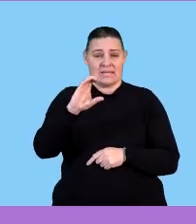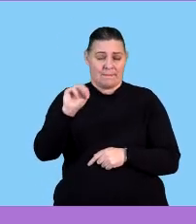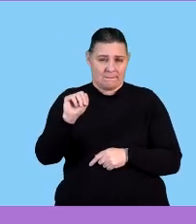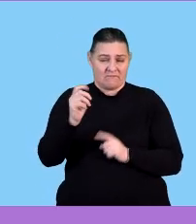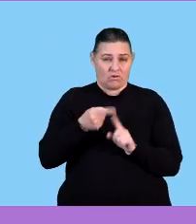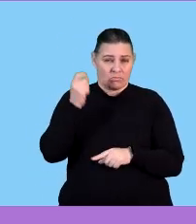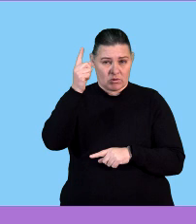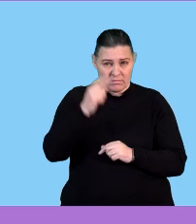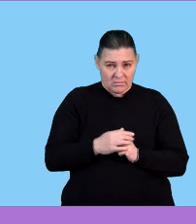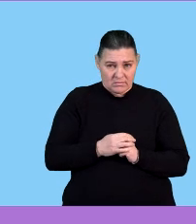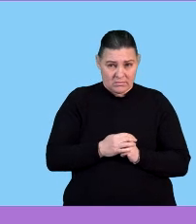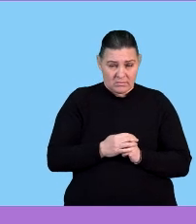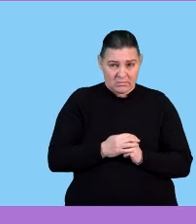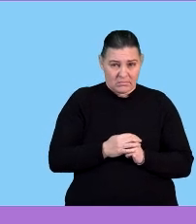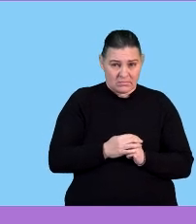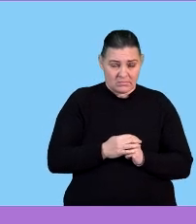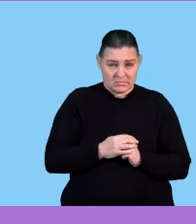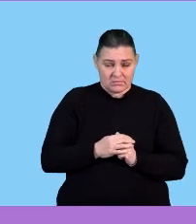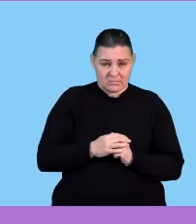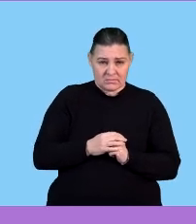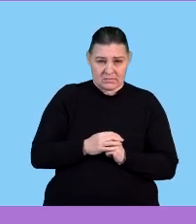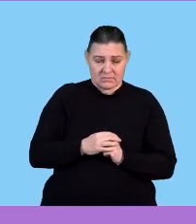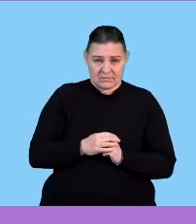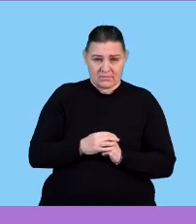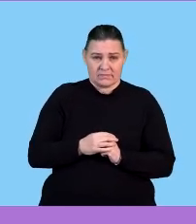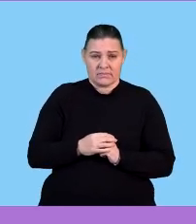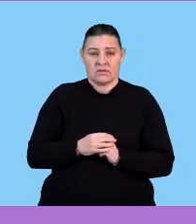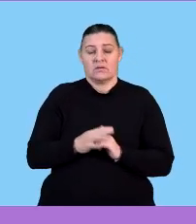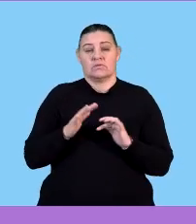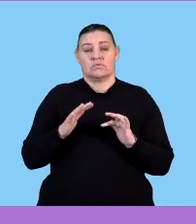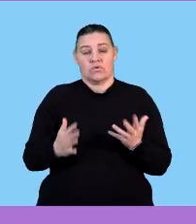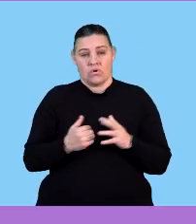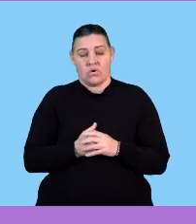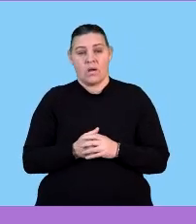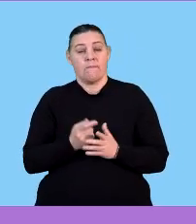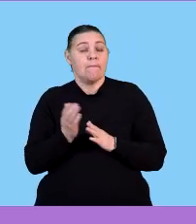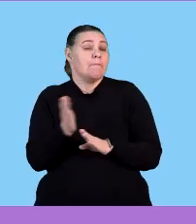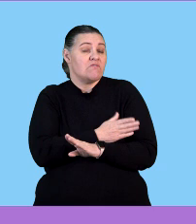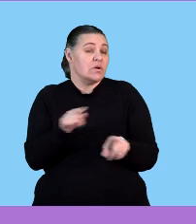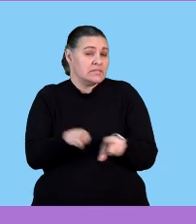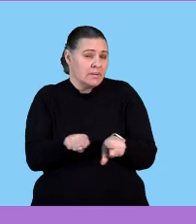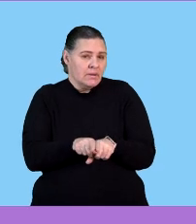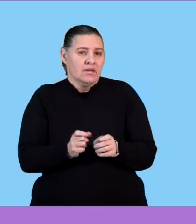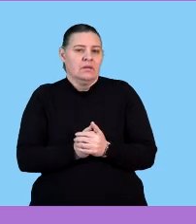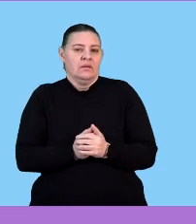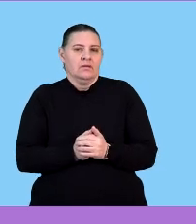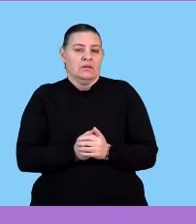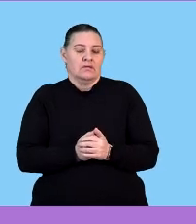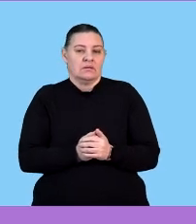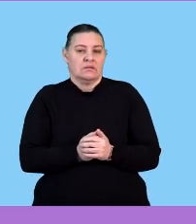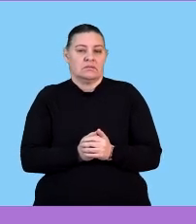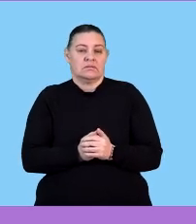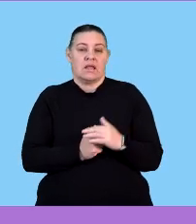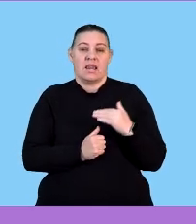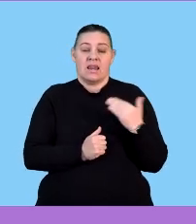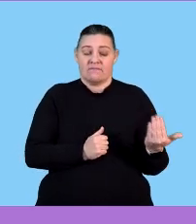the top. That's the distance between the two towns on the map. All right, so like I did before, we line it up there. On